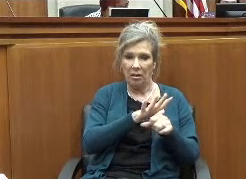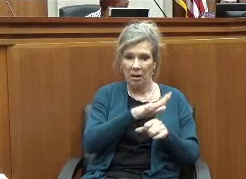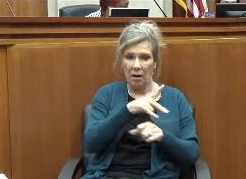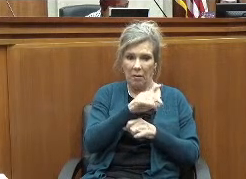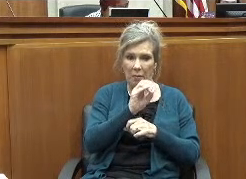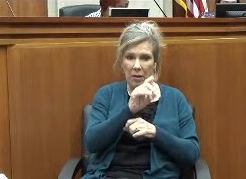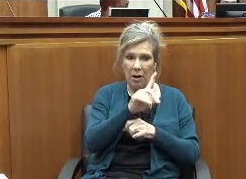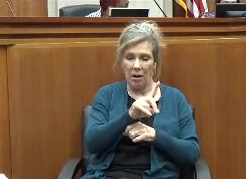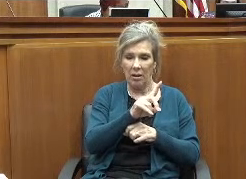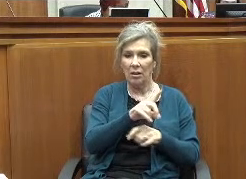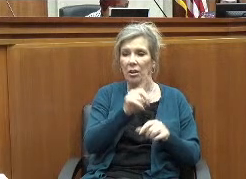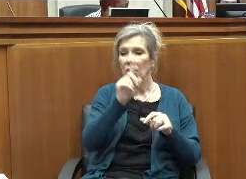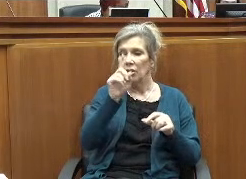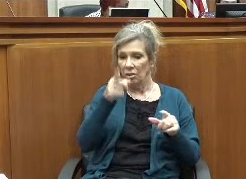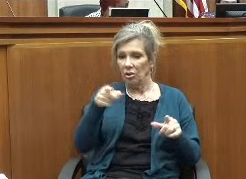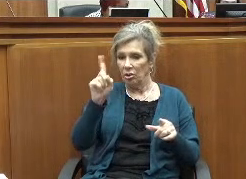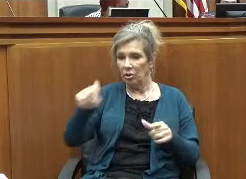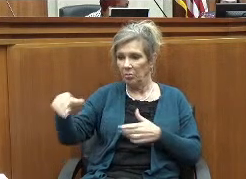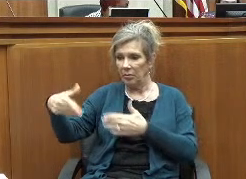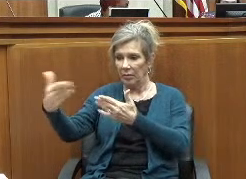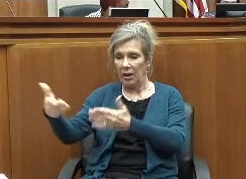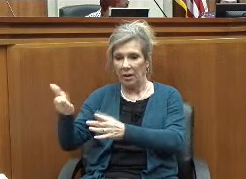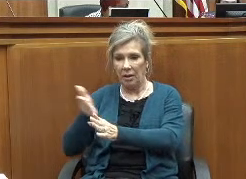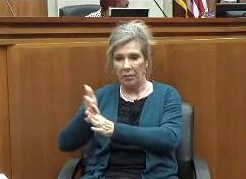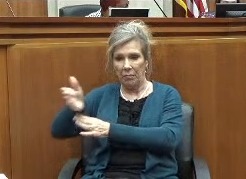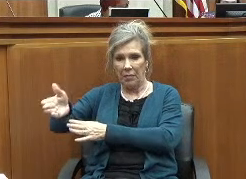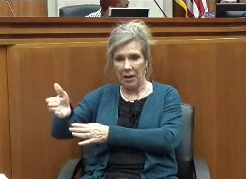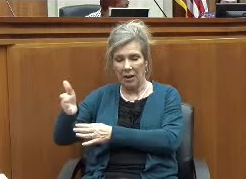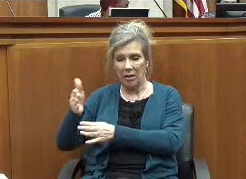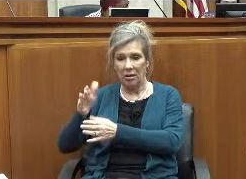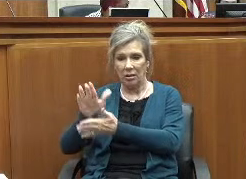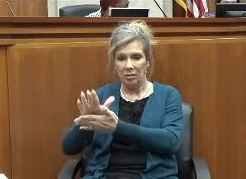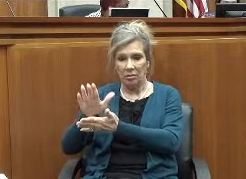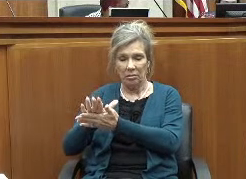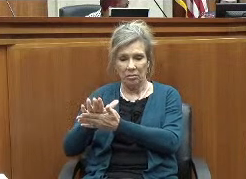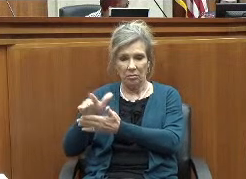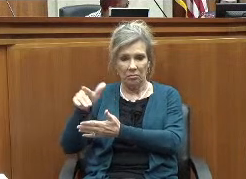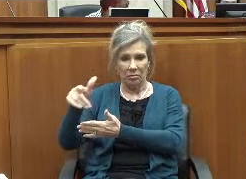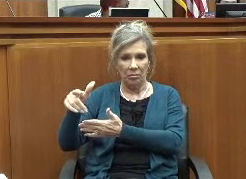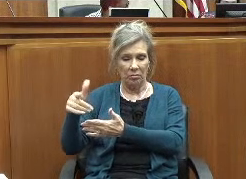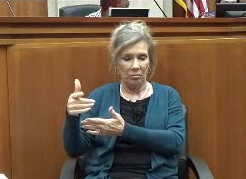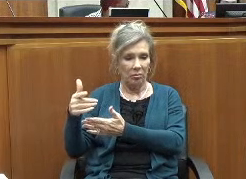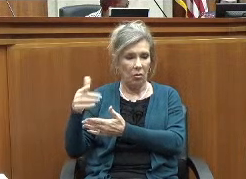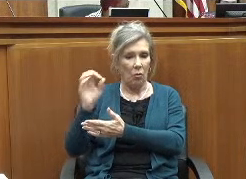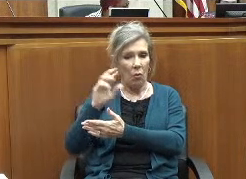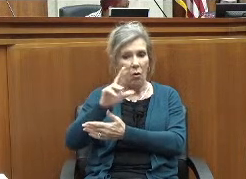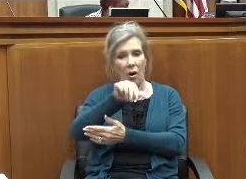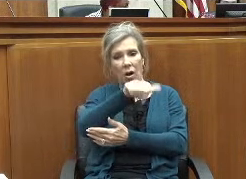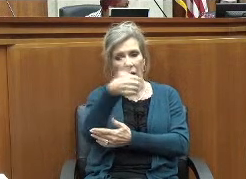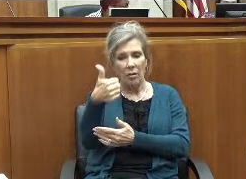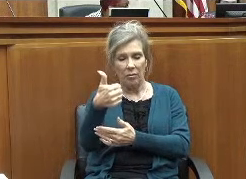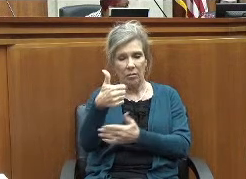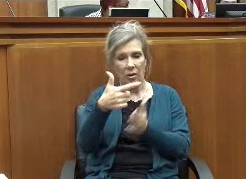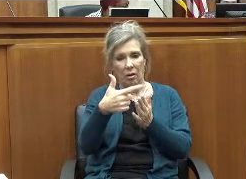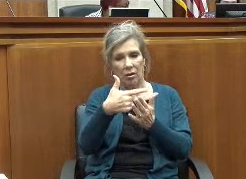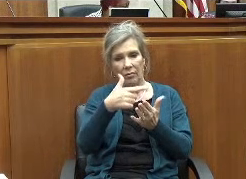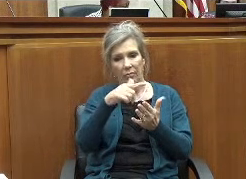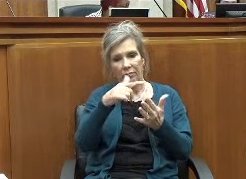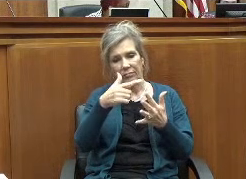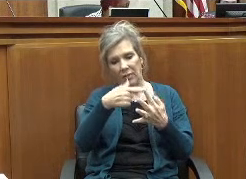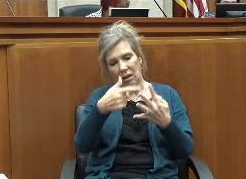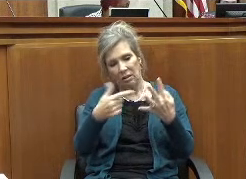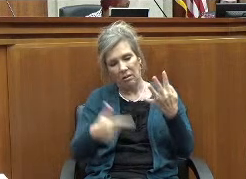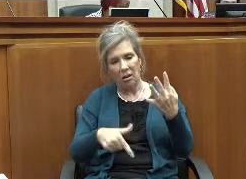provided to the main school, at the main school campus, or by other accepted alternative sites consistent with state and federal law. So there's